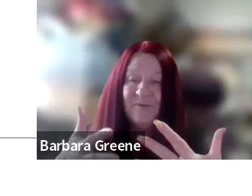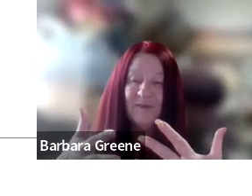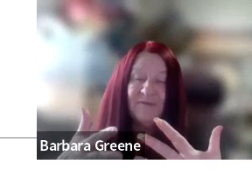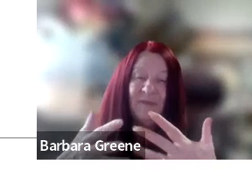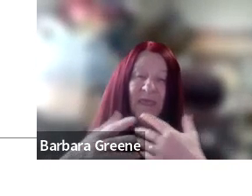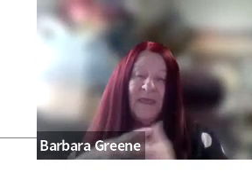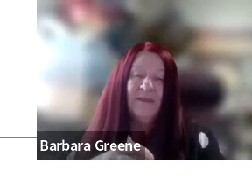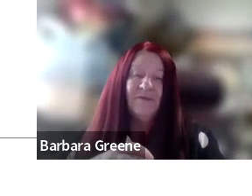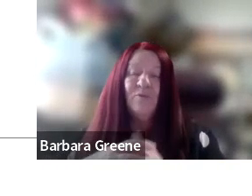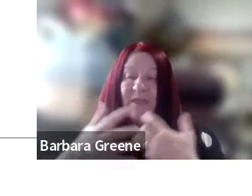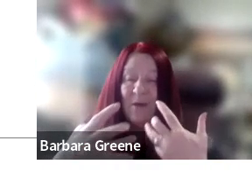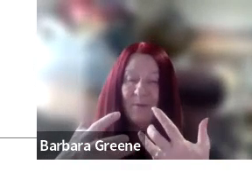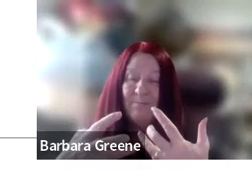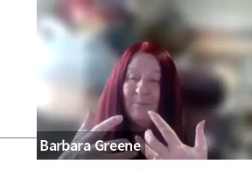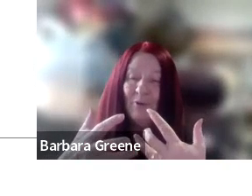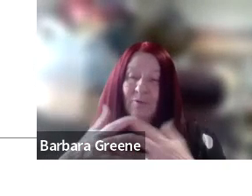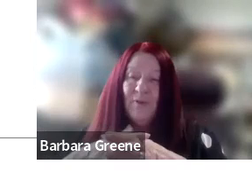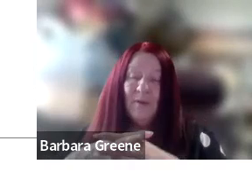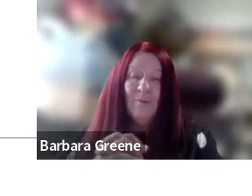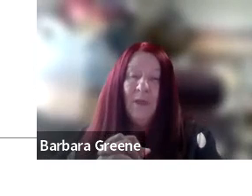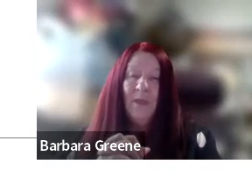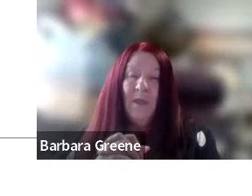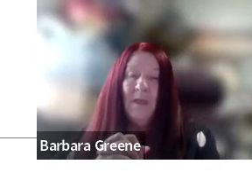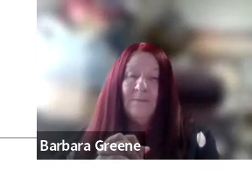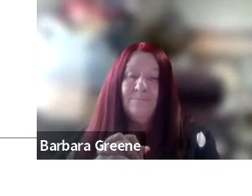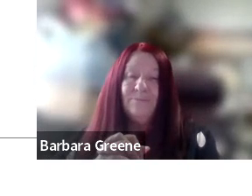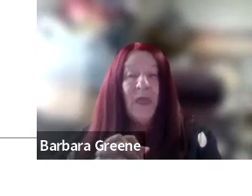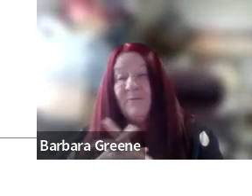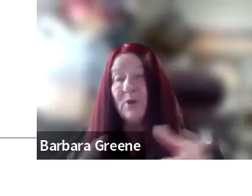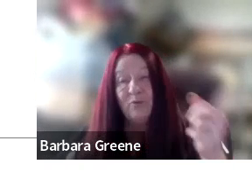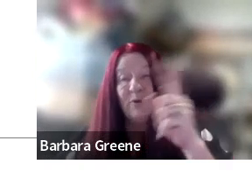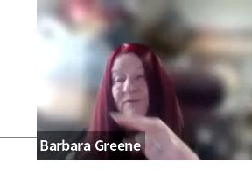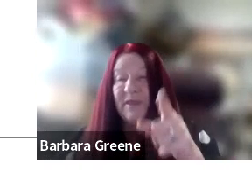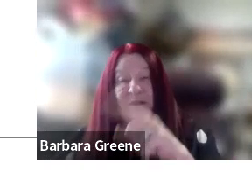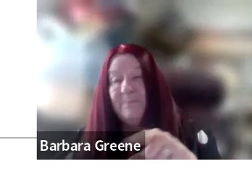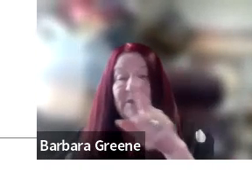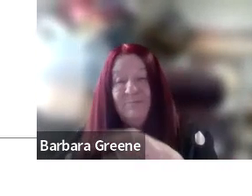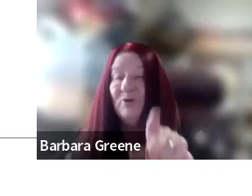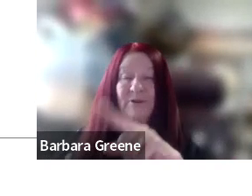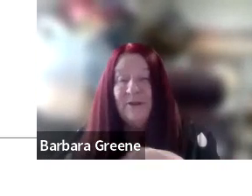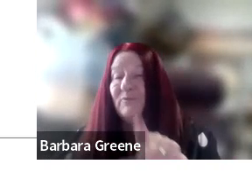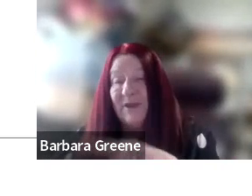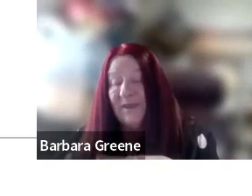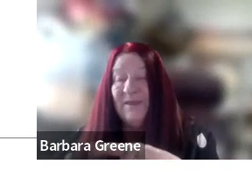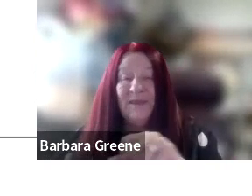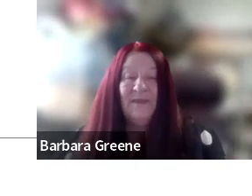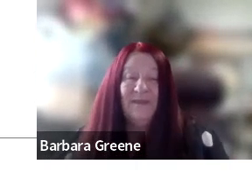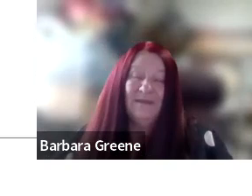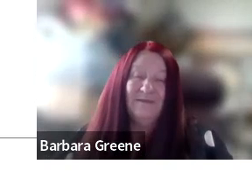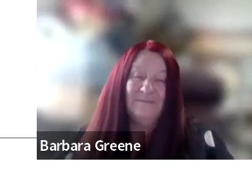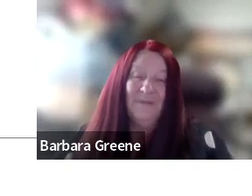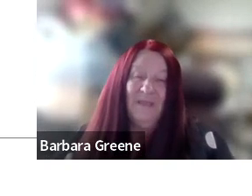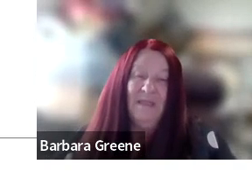making sense and is really helping people. So kind of a good reason to get up and keep doing it every day.